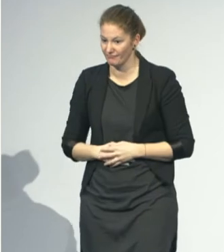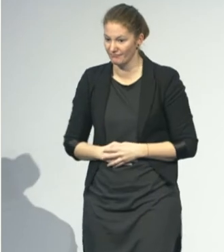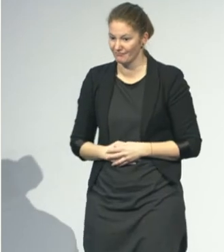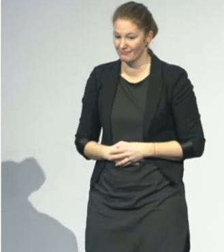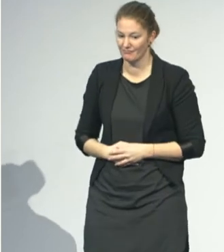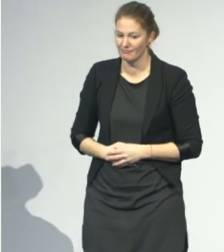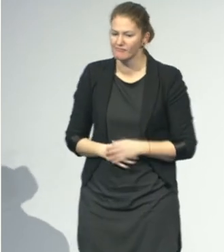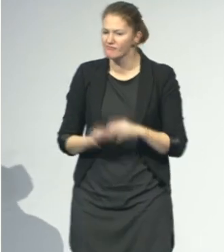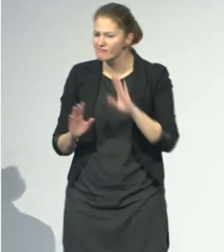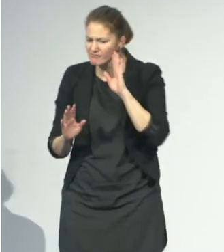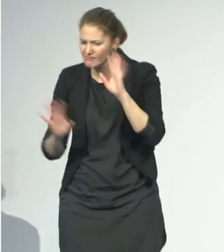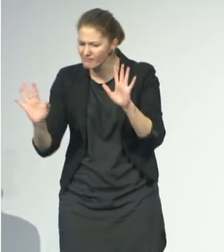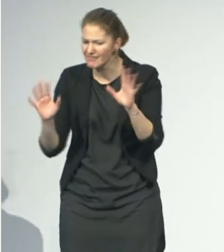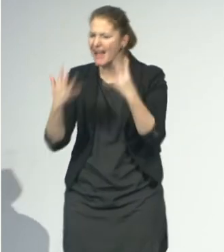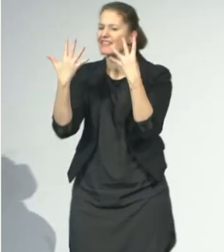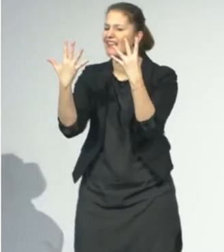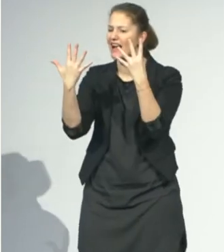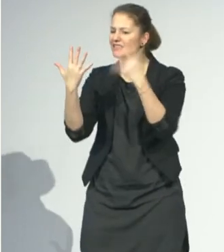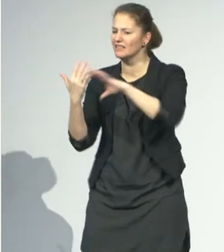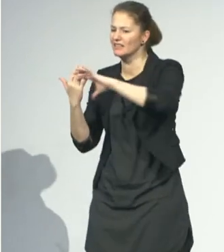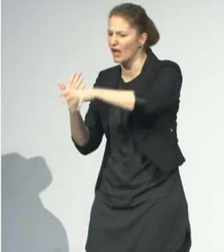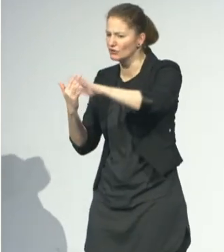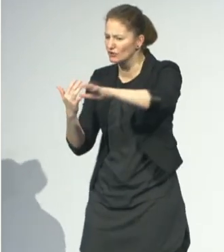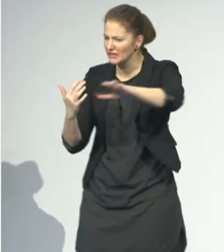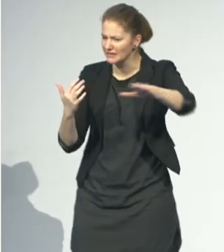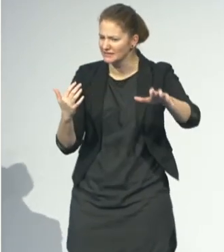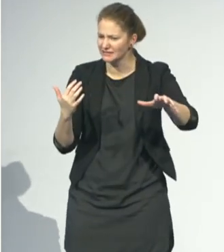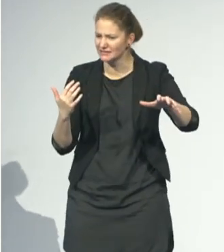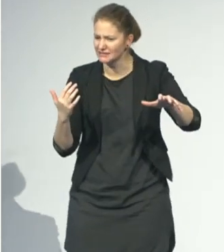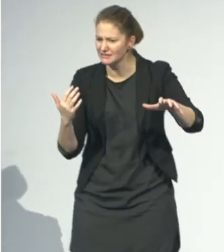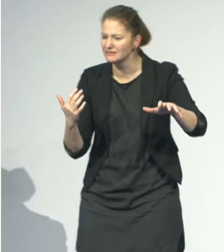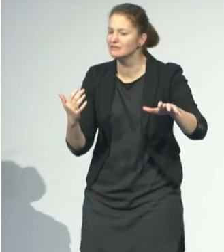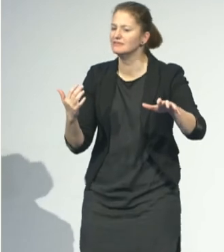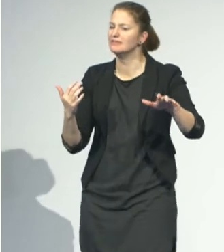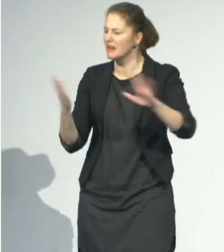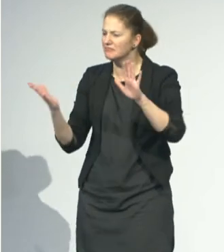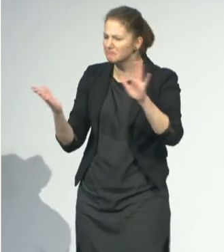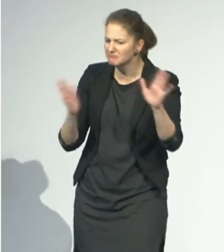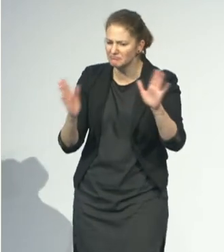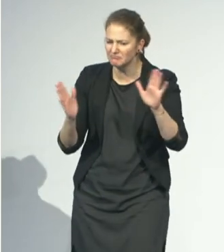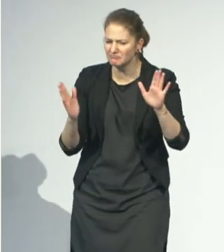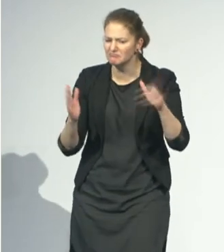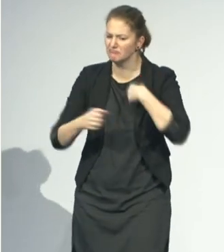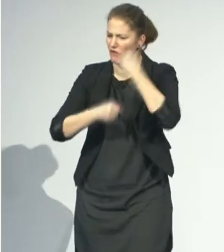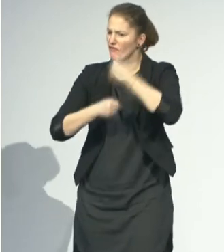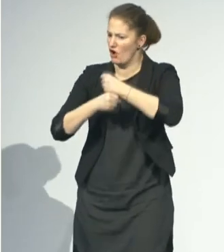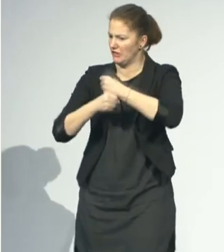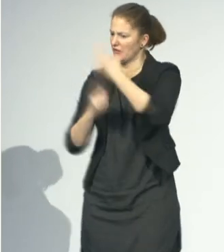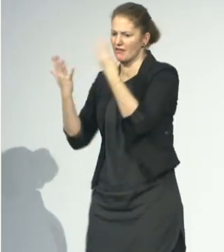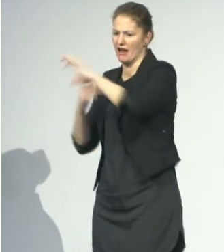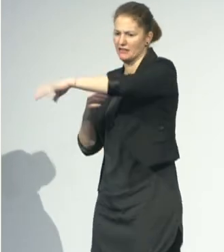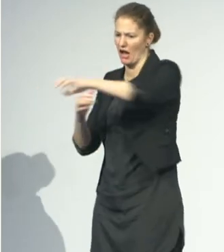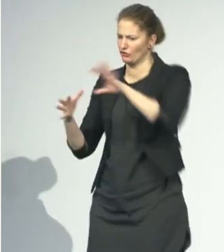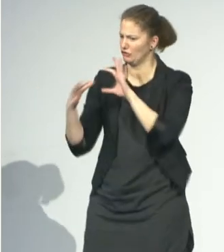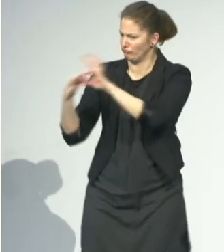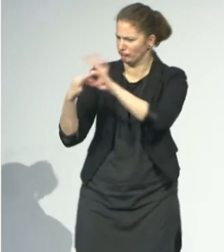Right. And we have awarded, including Zero Project, awards more than